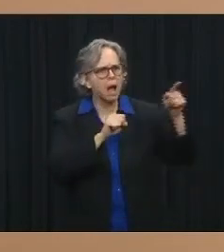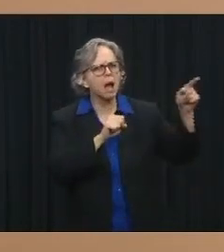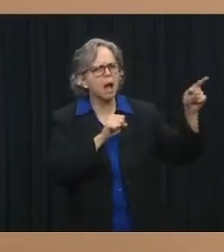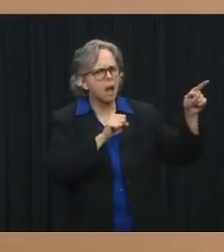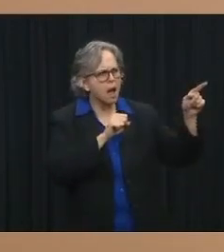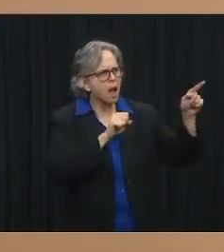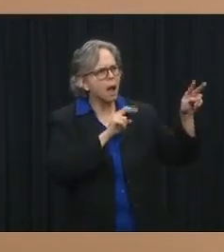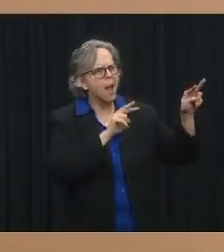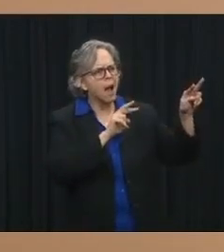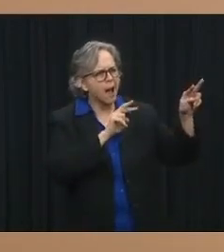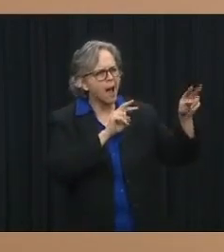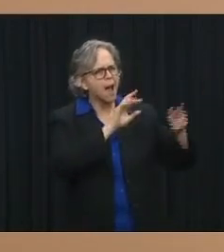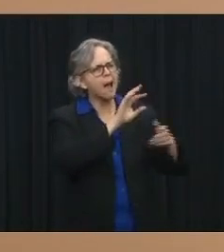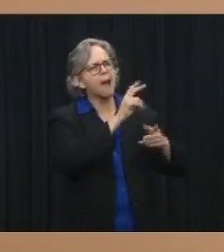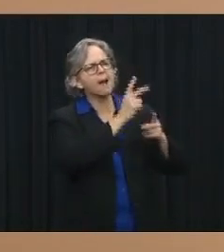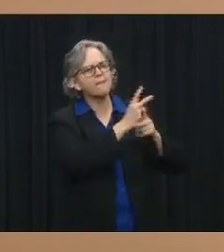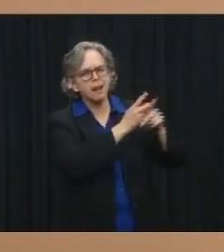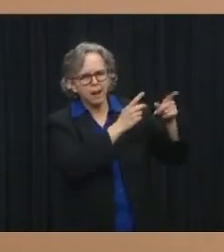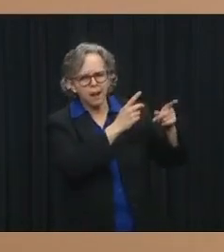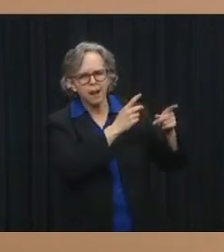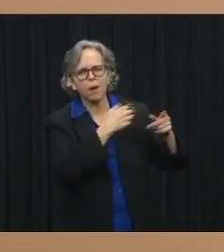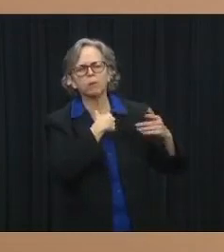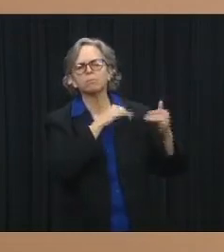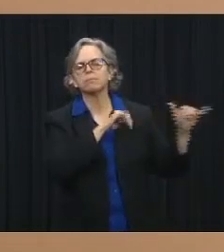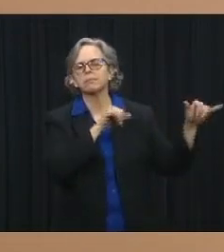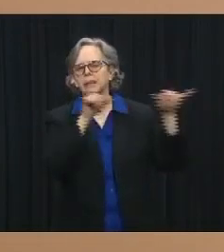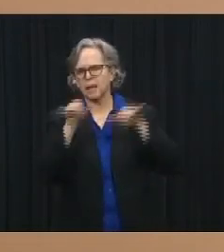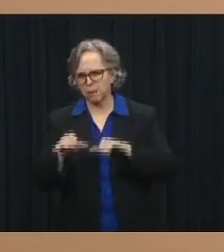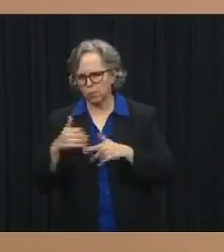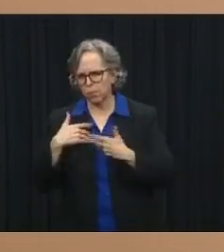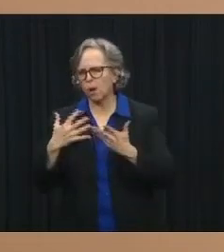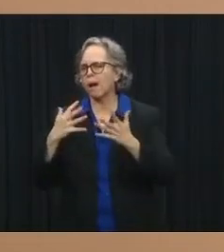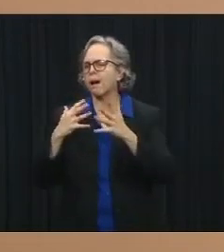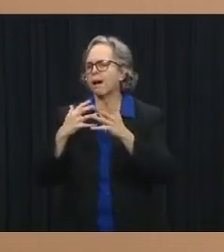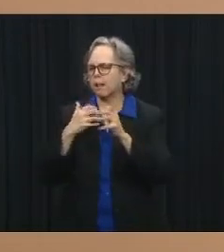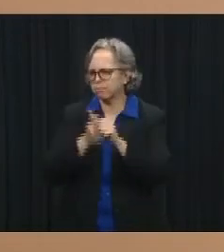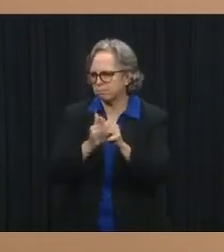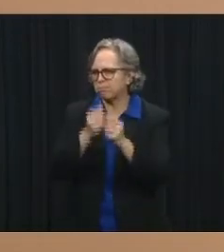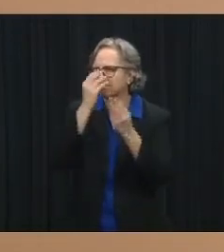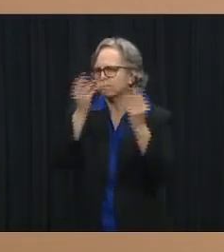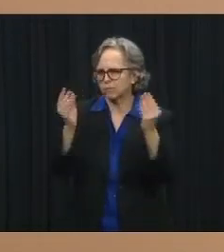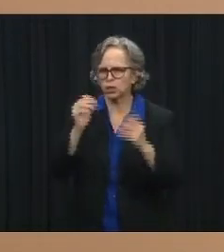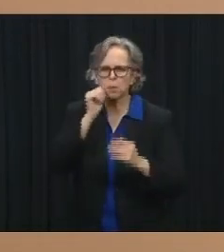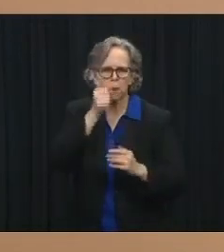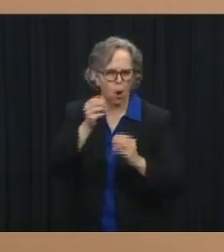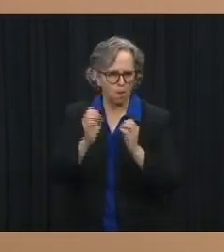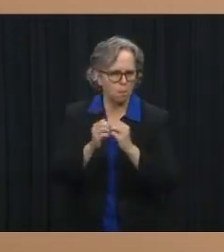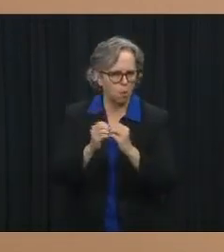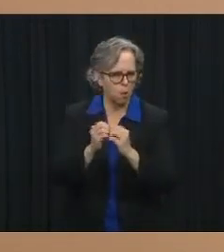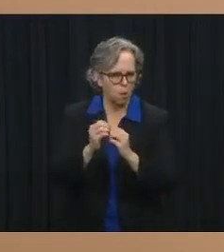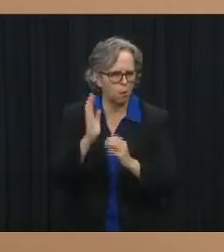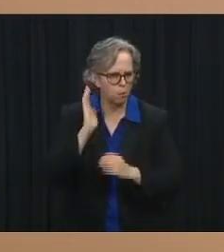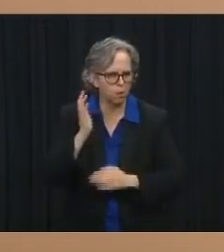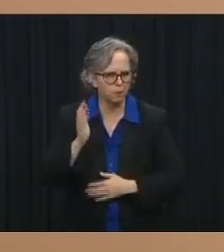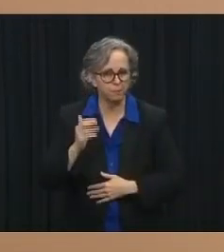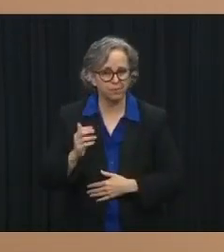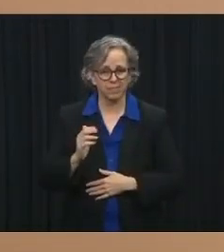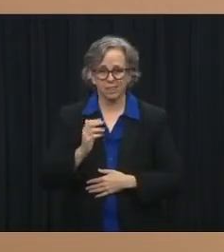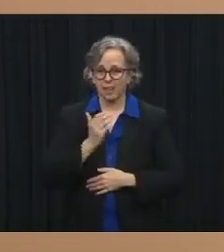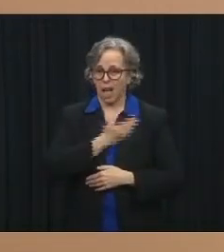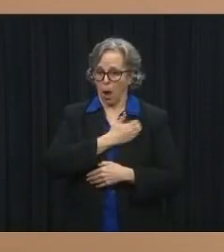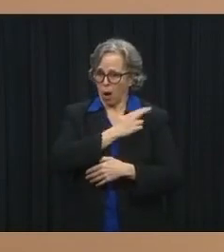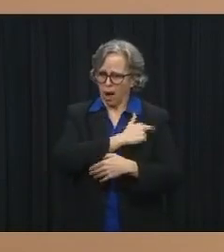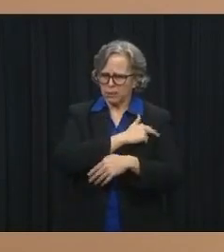daily updates on numbers and graphics. Our hospitals have been hard at work creating a cohort system and getting that data out